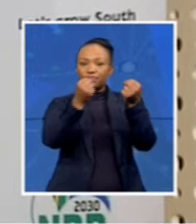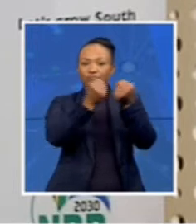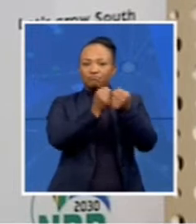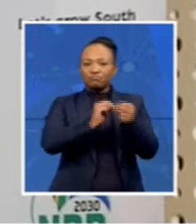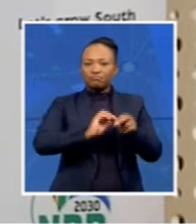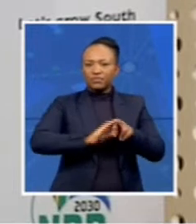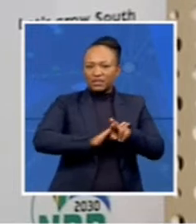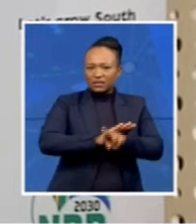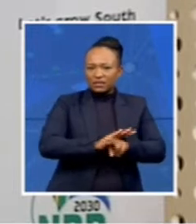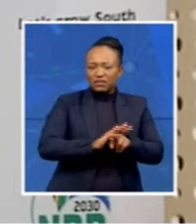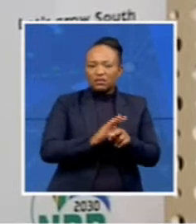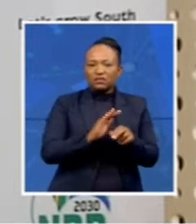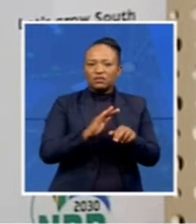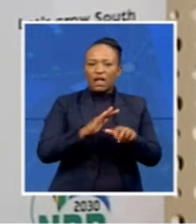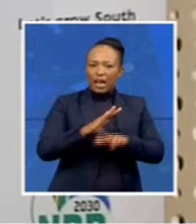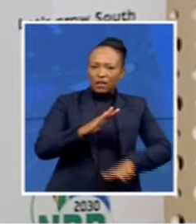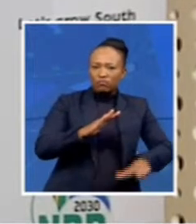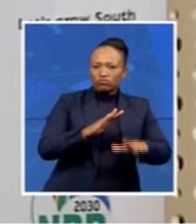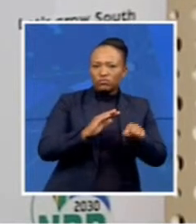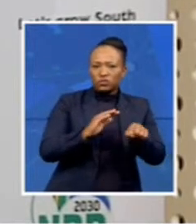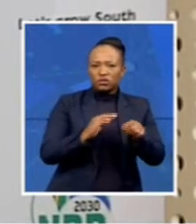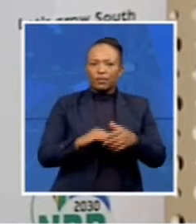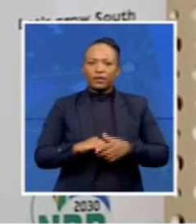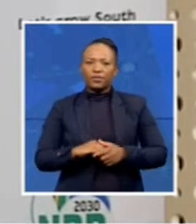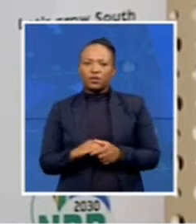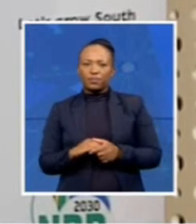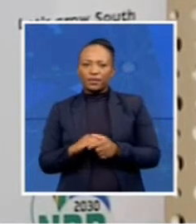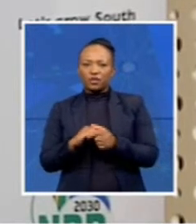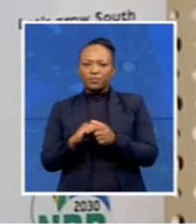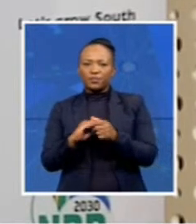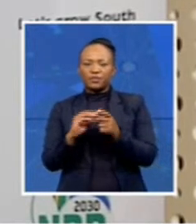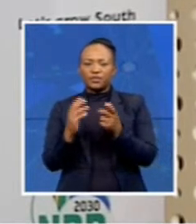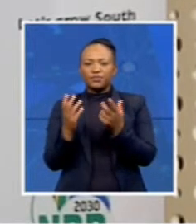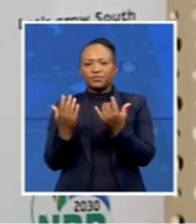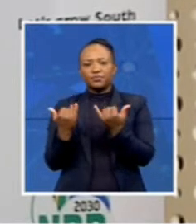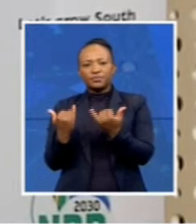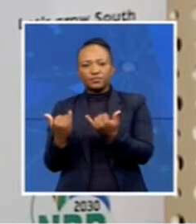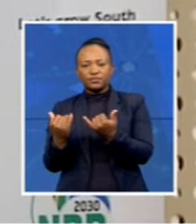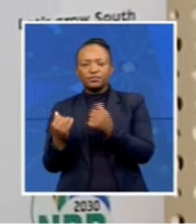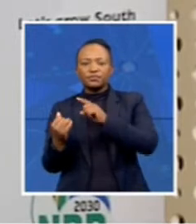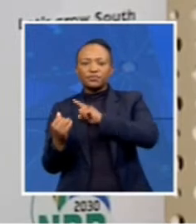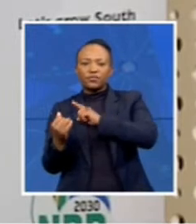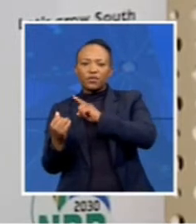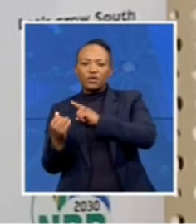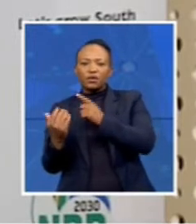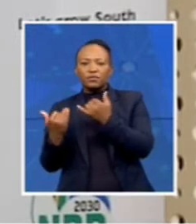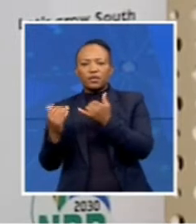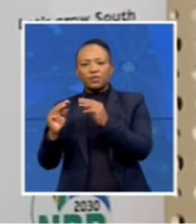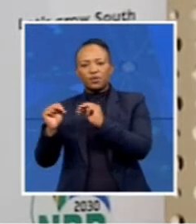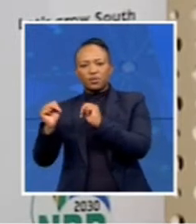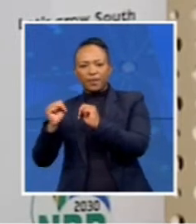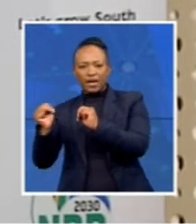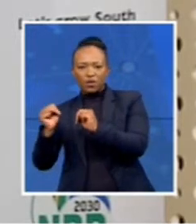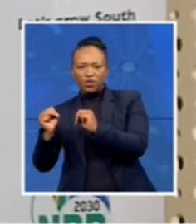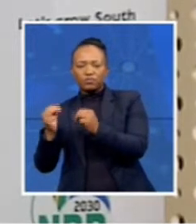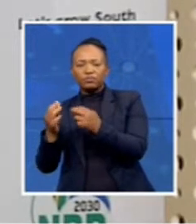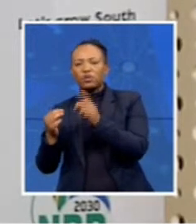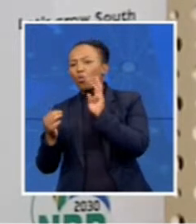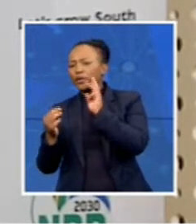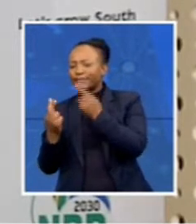Developing resilient agricultural livelihoods and sustainable management of water resources are vital to